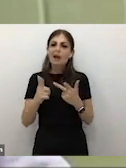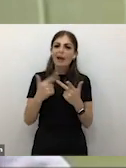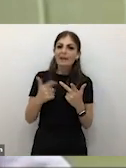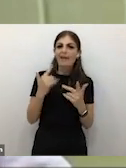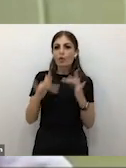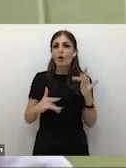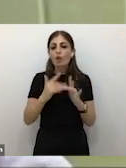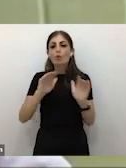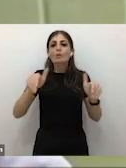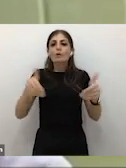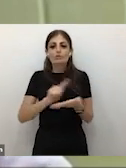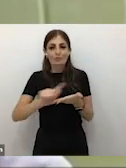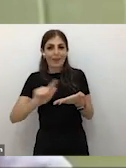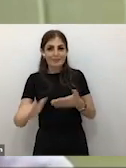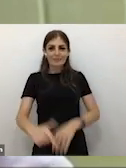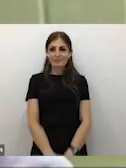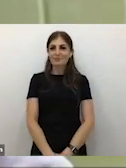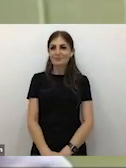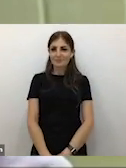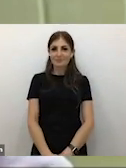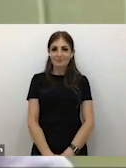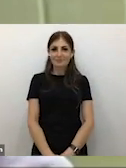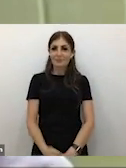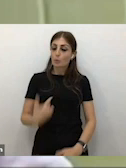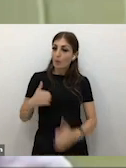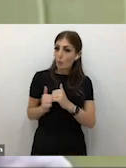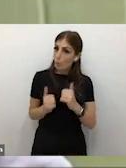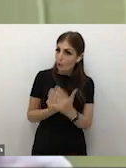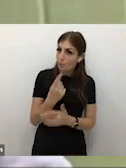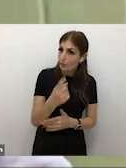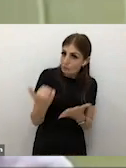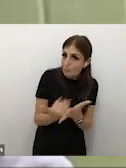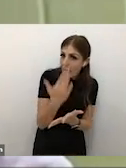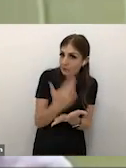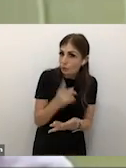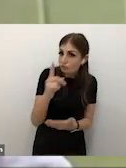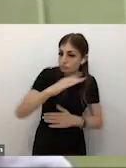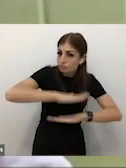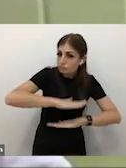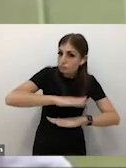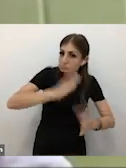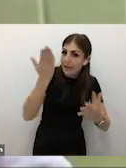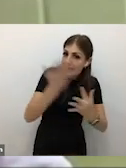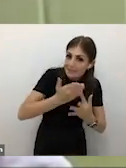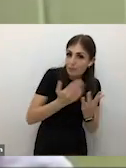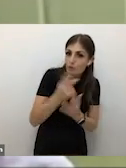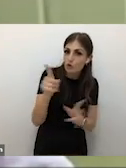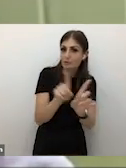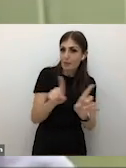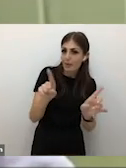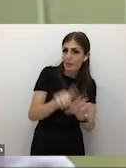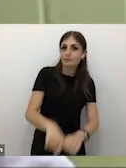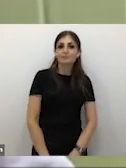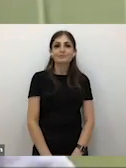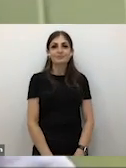that we'll introduce you to throughout the program. And we'll work with you to make sure that these platforms are accessible to you. For